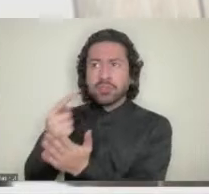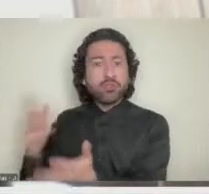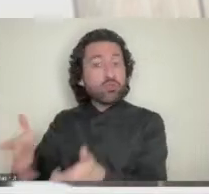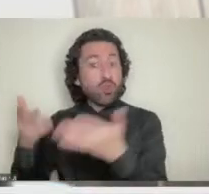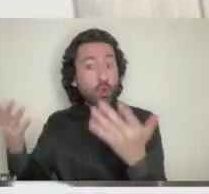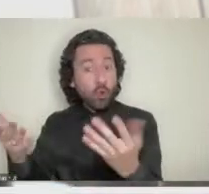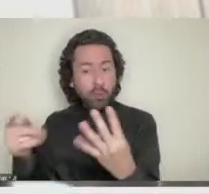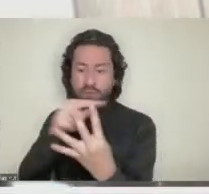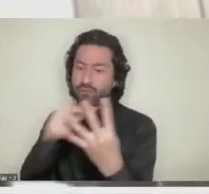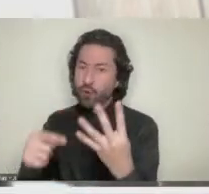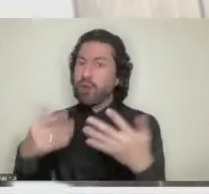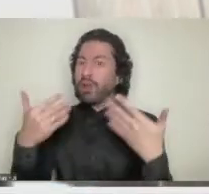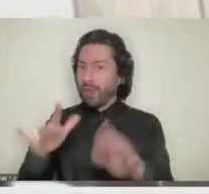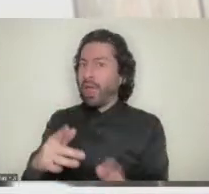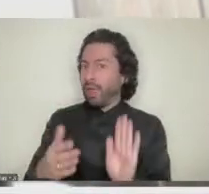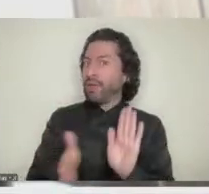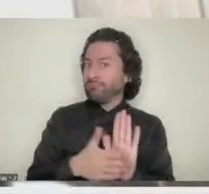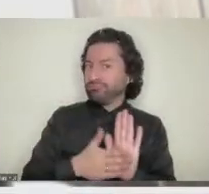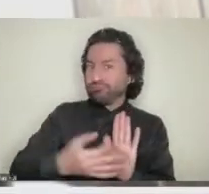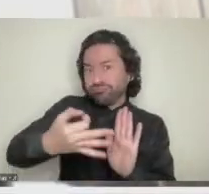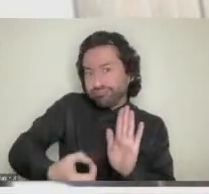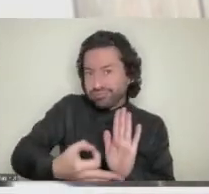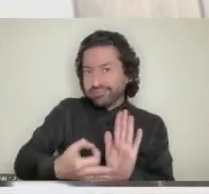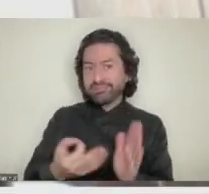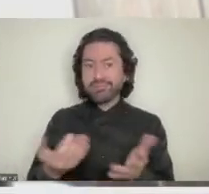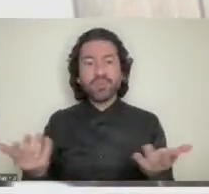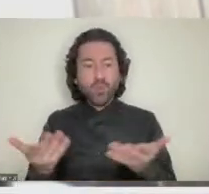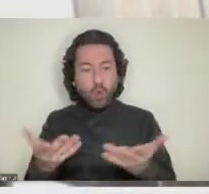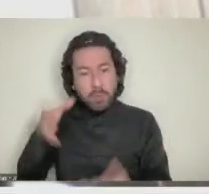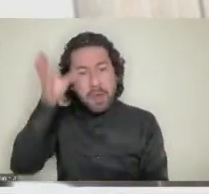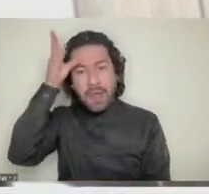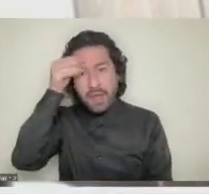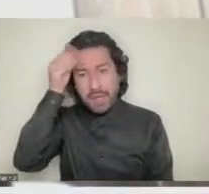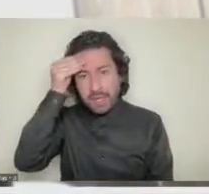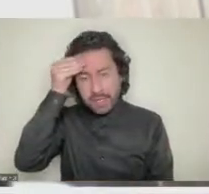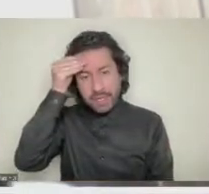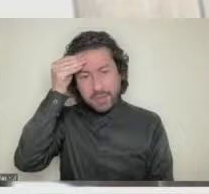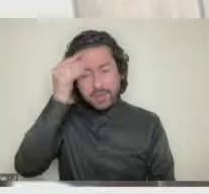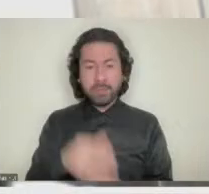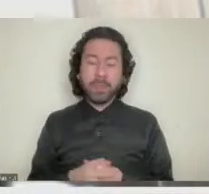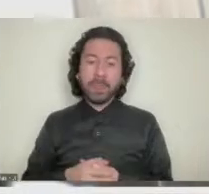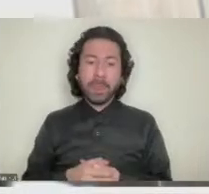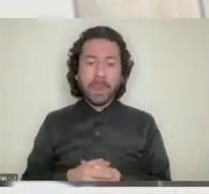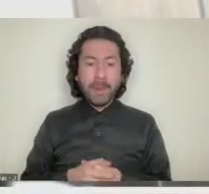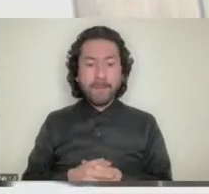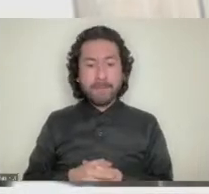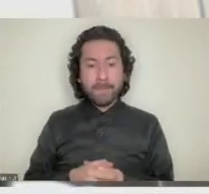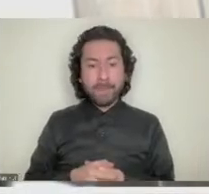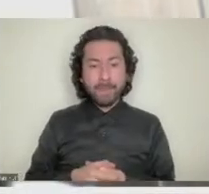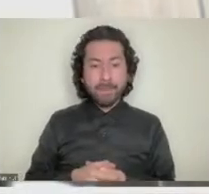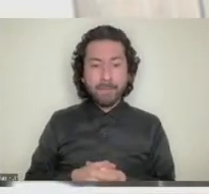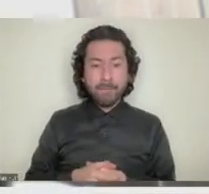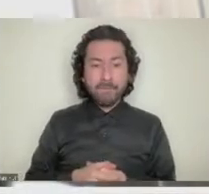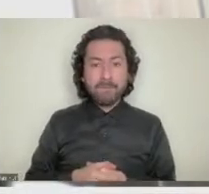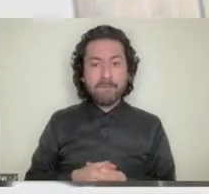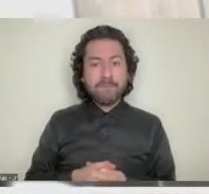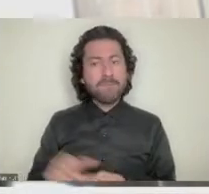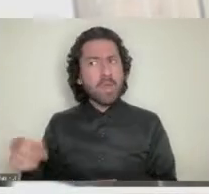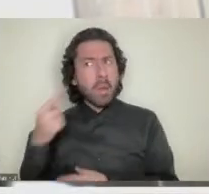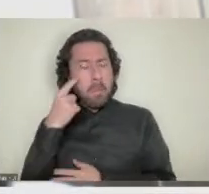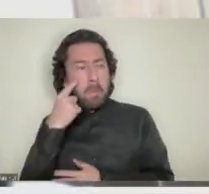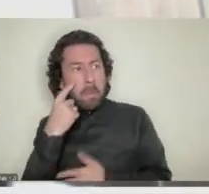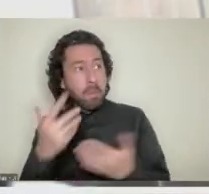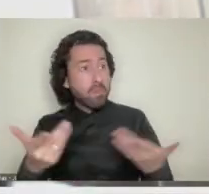Low-Income Countries. And they proposed 4 tested measures of learning